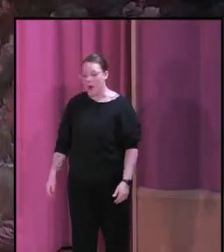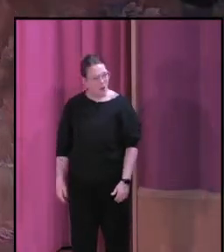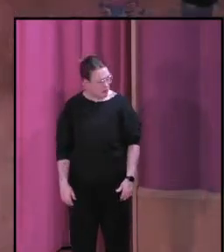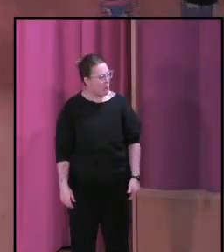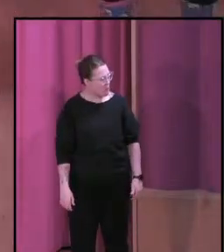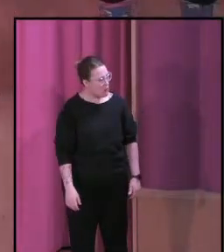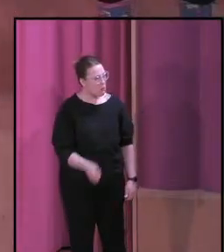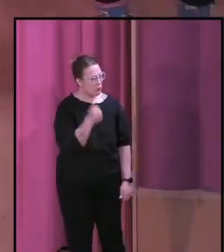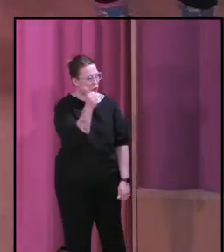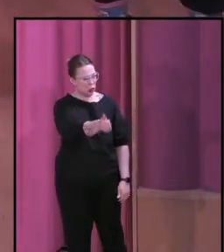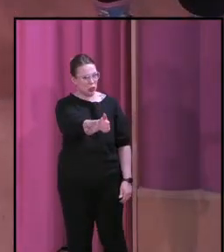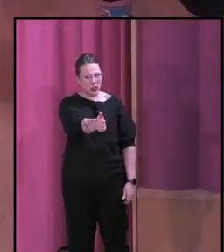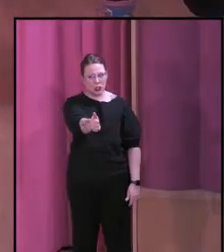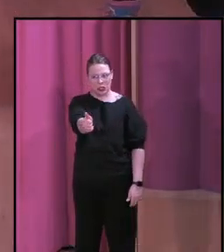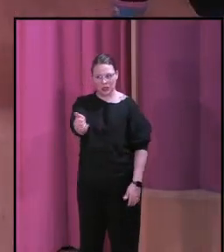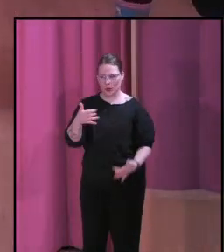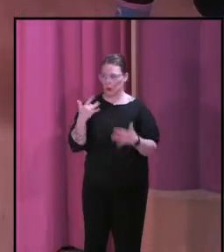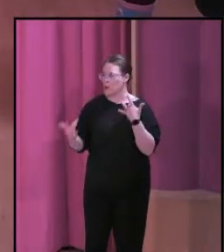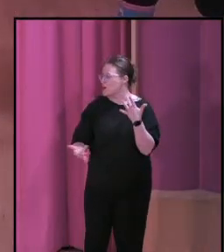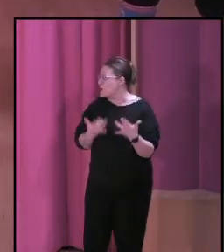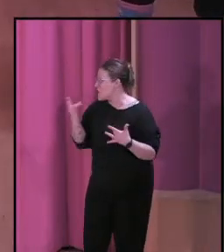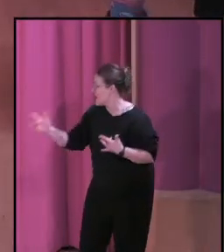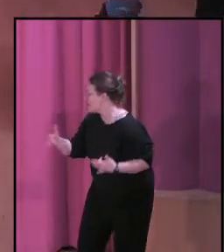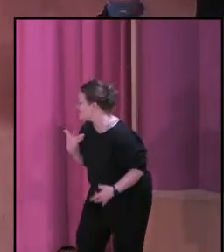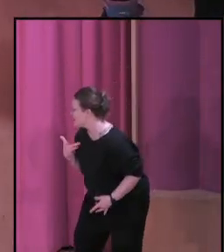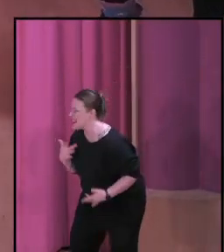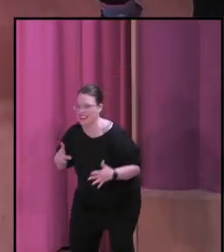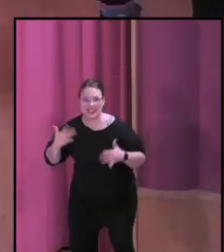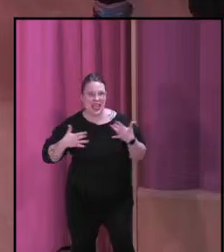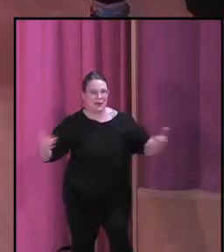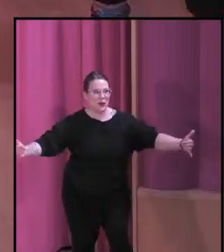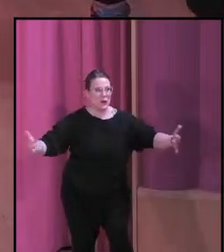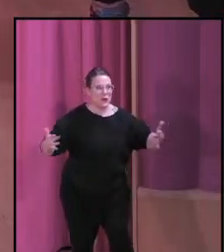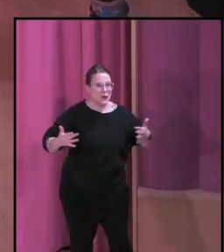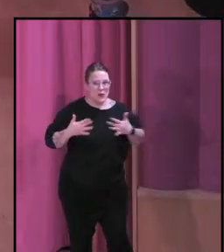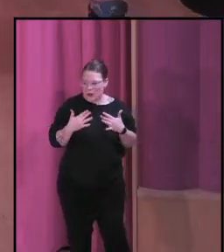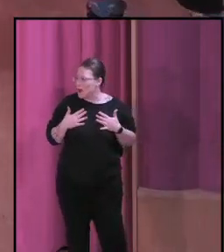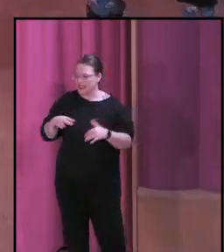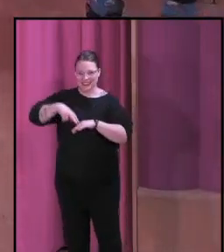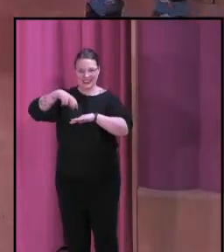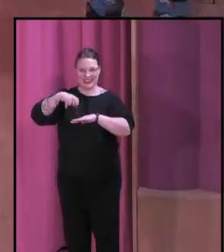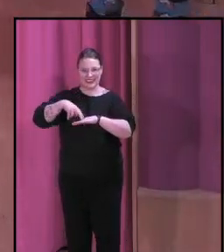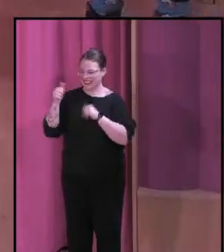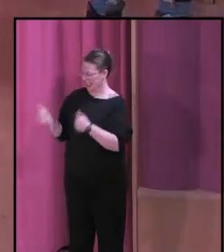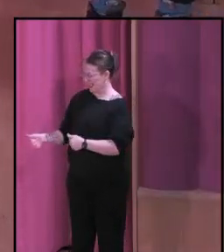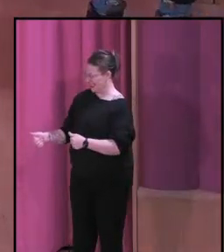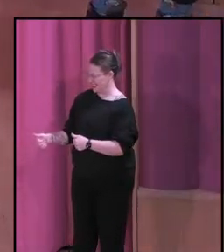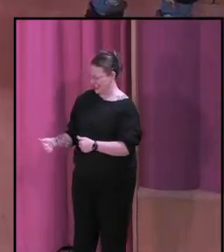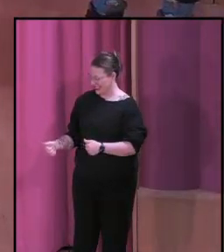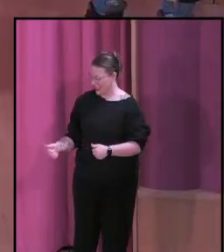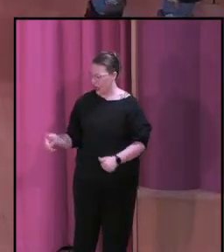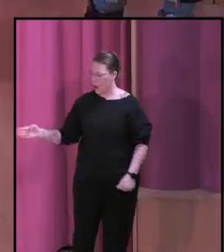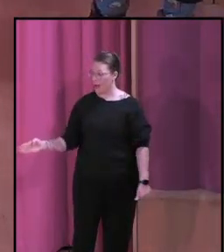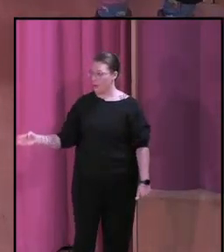Yes! So exciting. Aria, can you feel the excitement? Yeah. Excellent. Okay, I'm going to have you move up to right there for me,